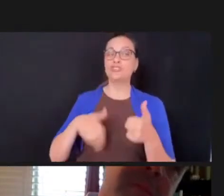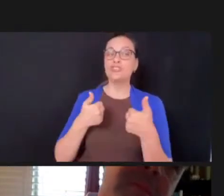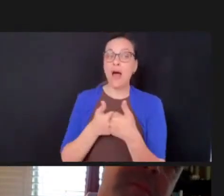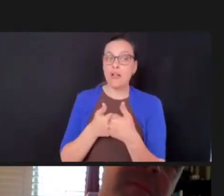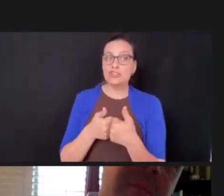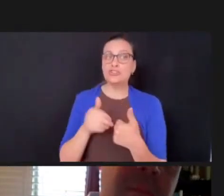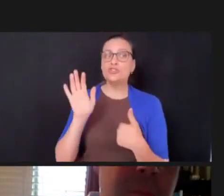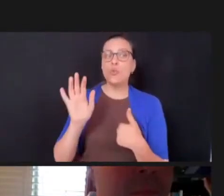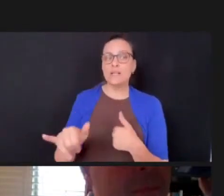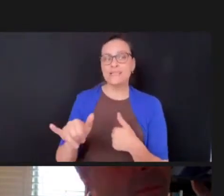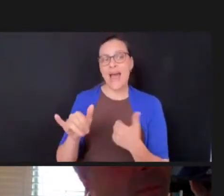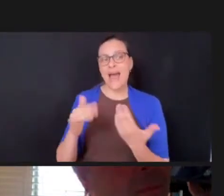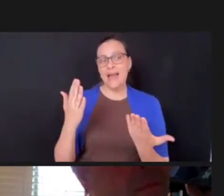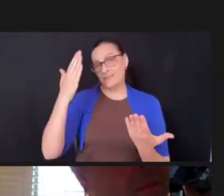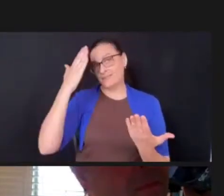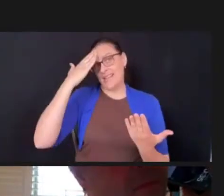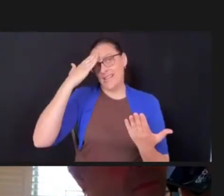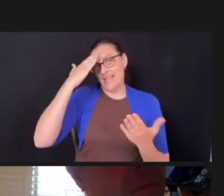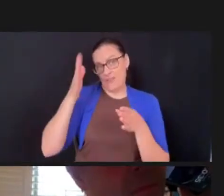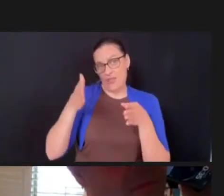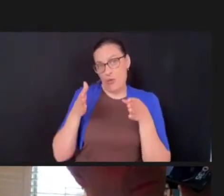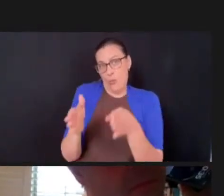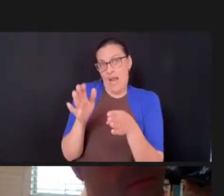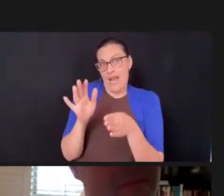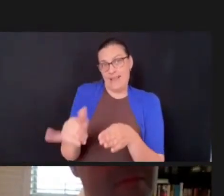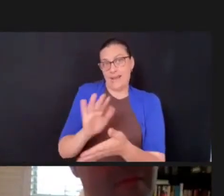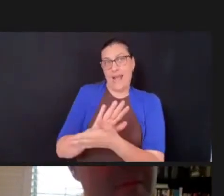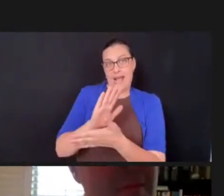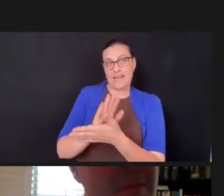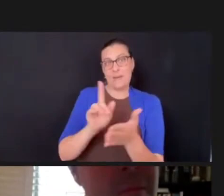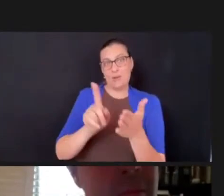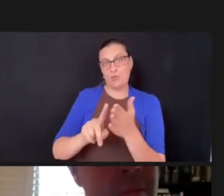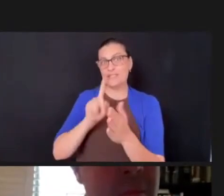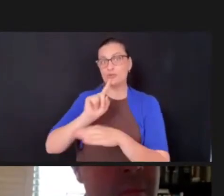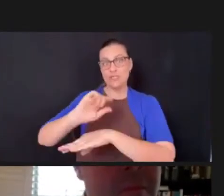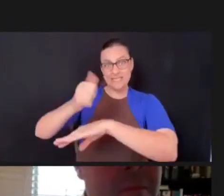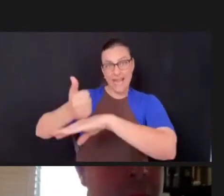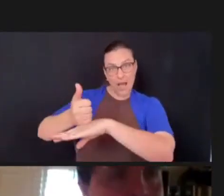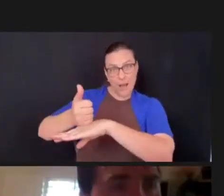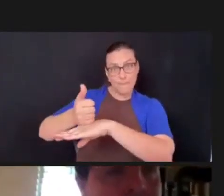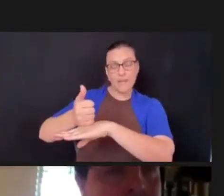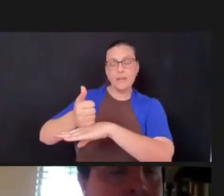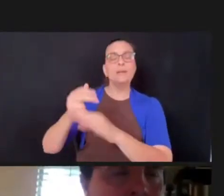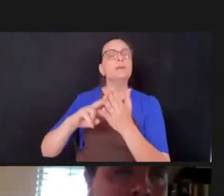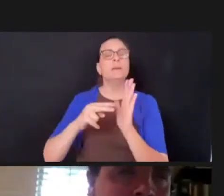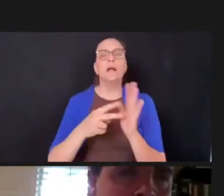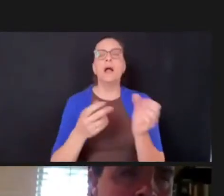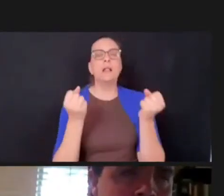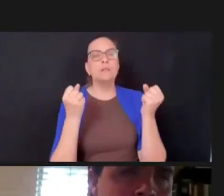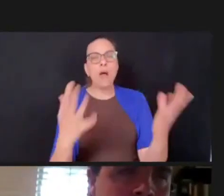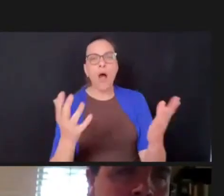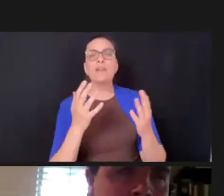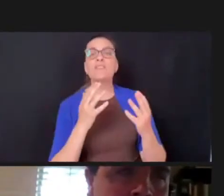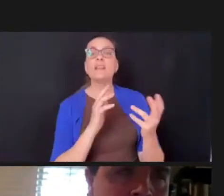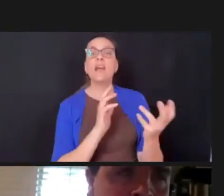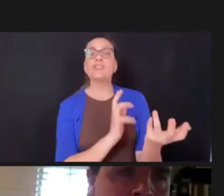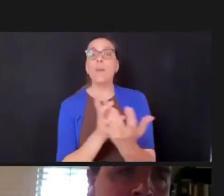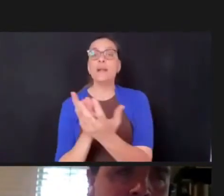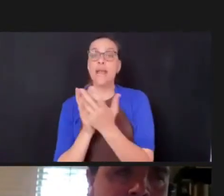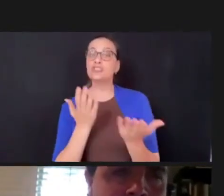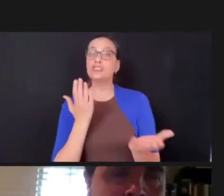that academic research is set up, a lot of the accommodations that you might see as